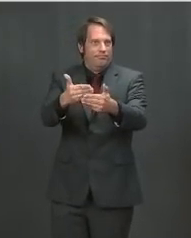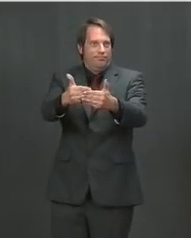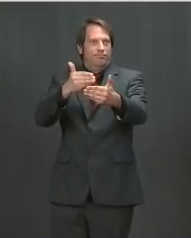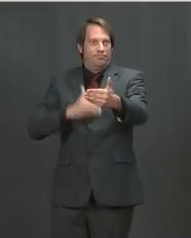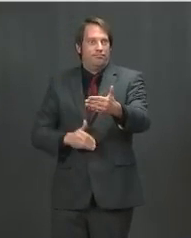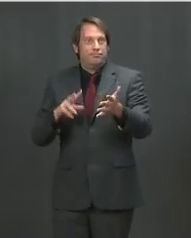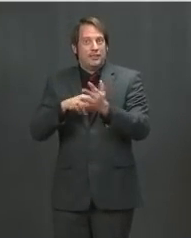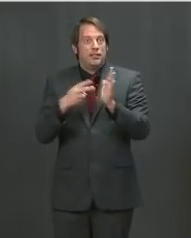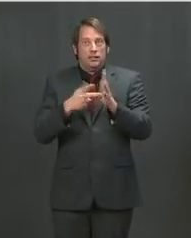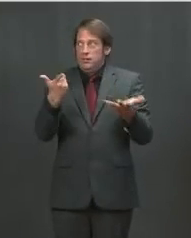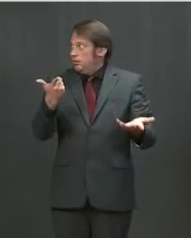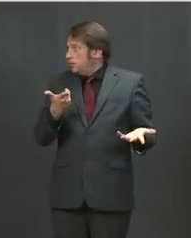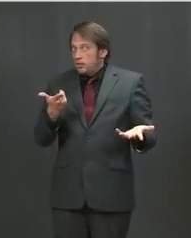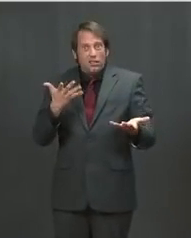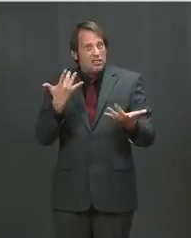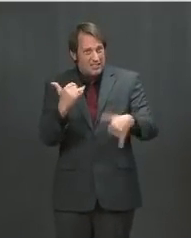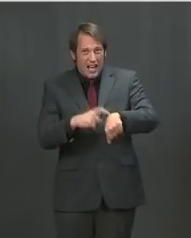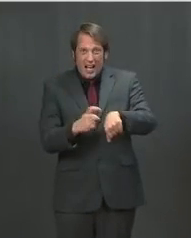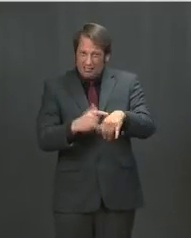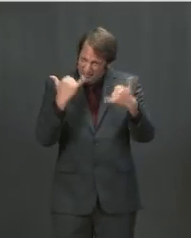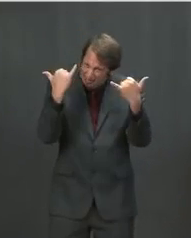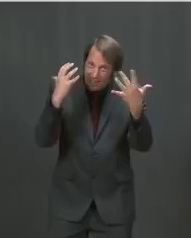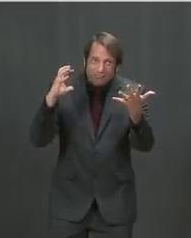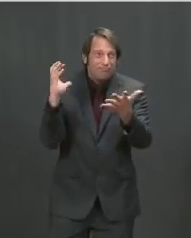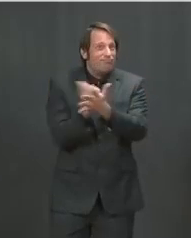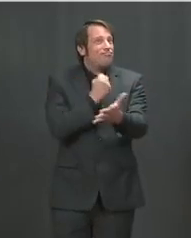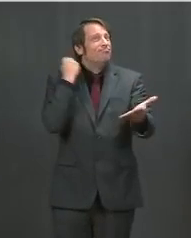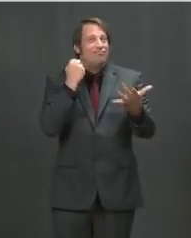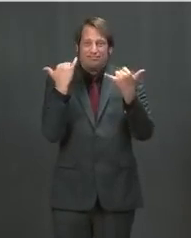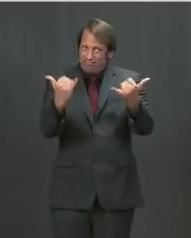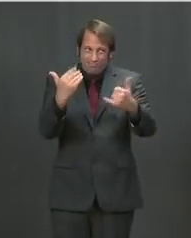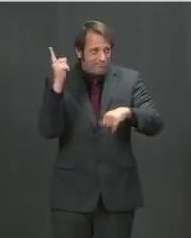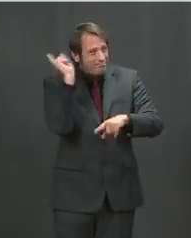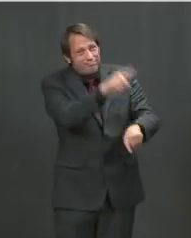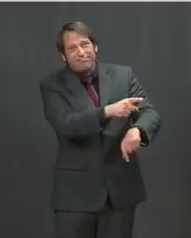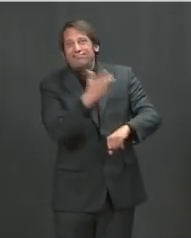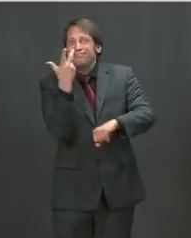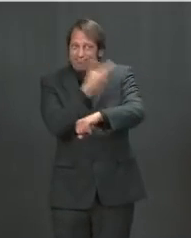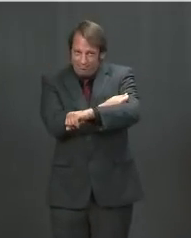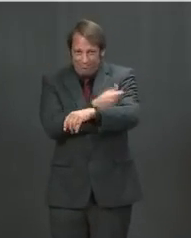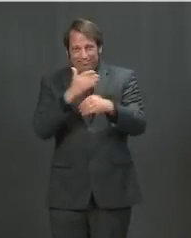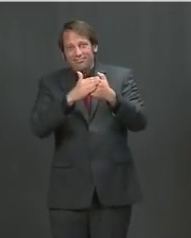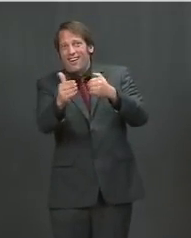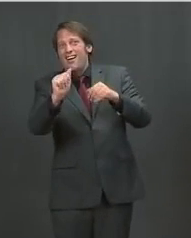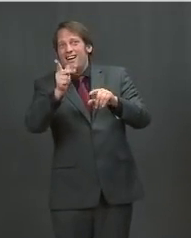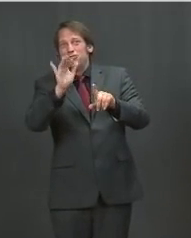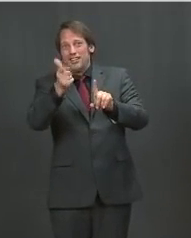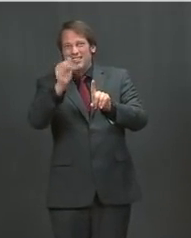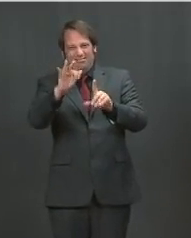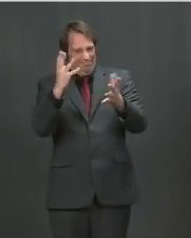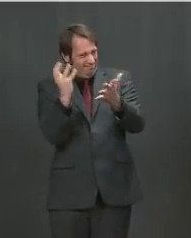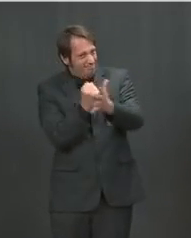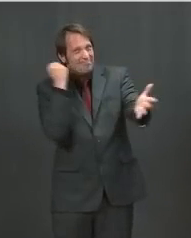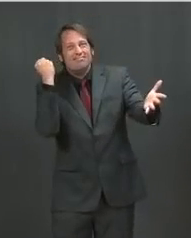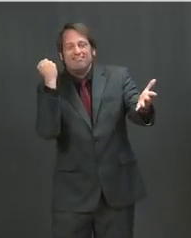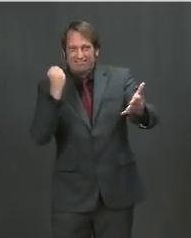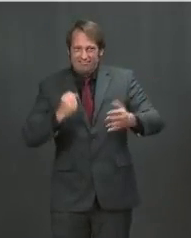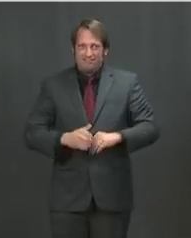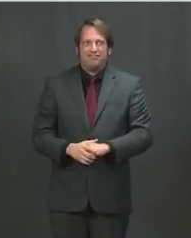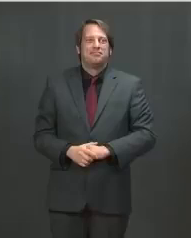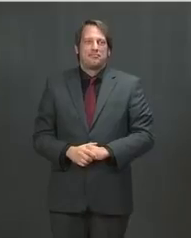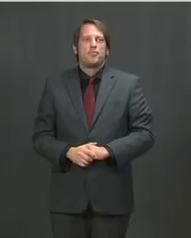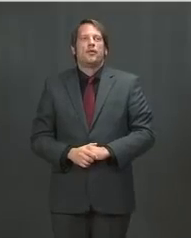time for seniors who haven't been vaccinated to get their shot now. At this point,